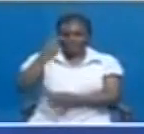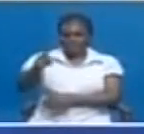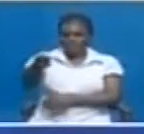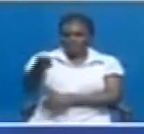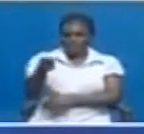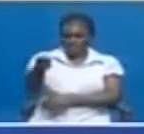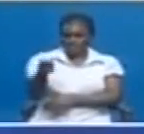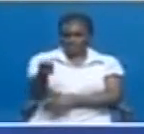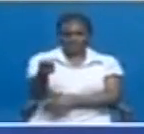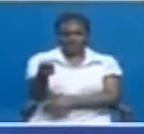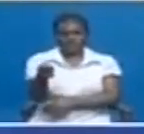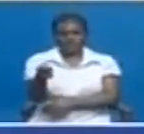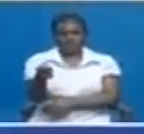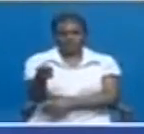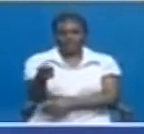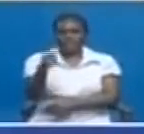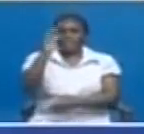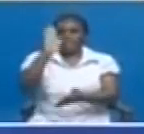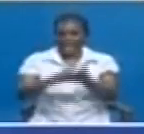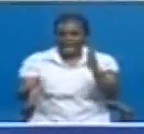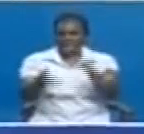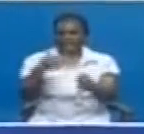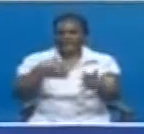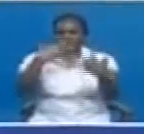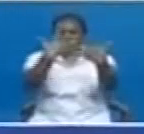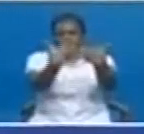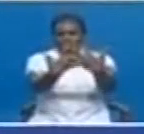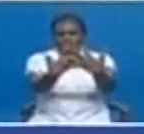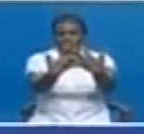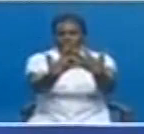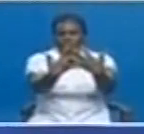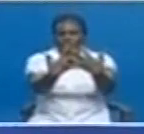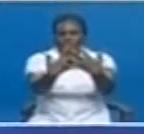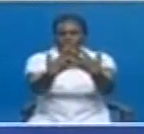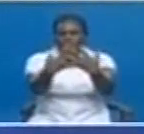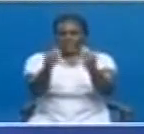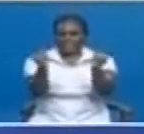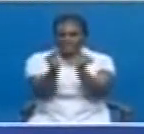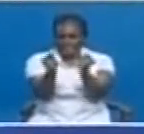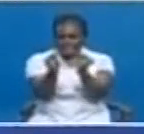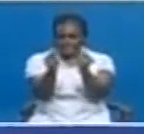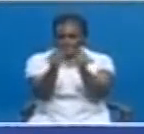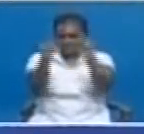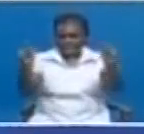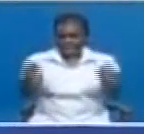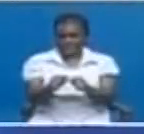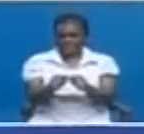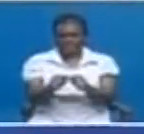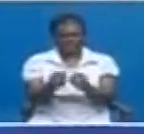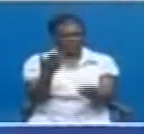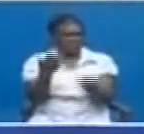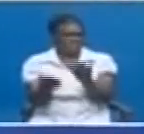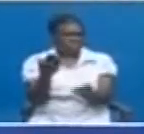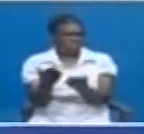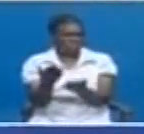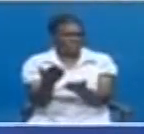windows, okay, none of them has agreed. The only thing is that the size of our windows is maybe what